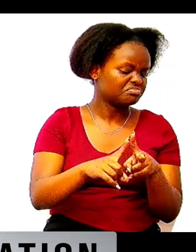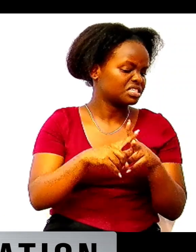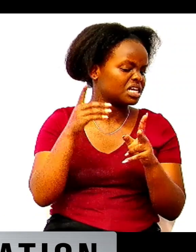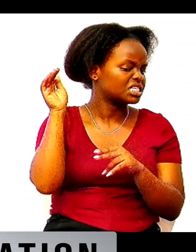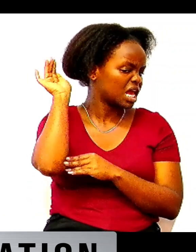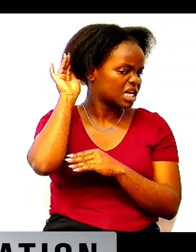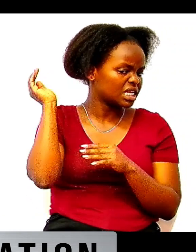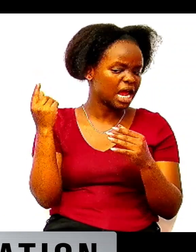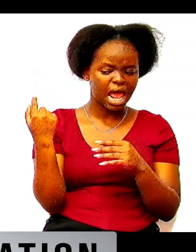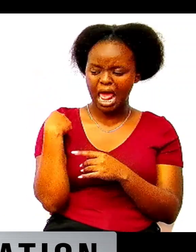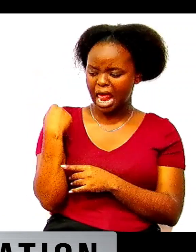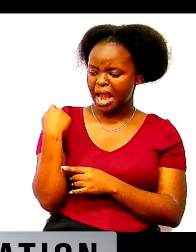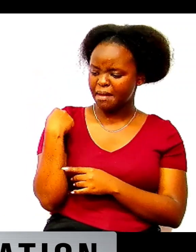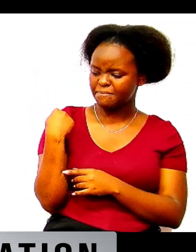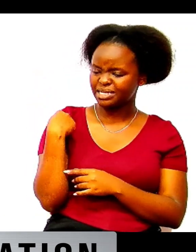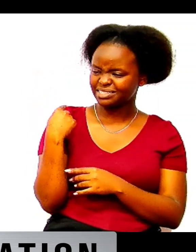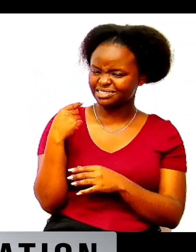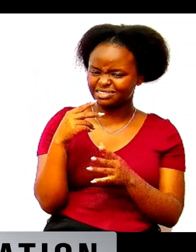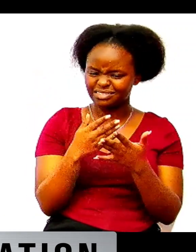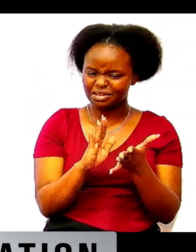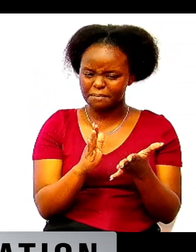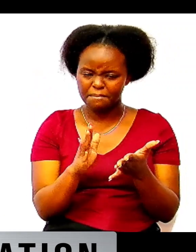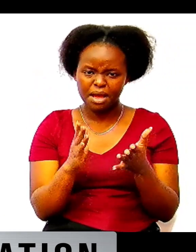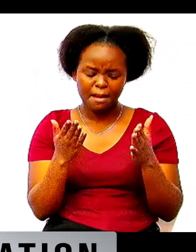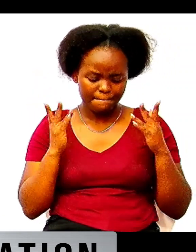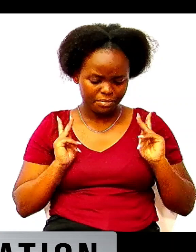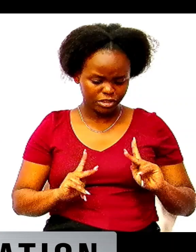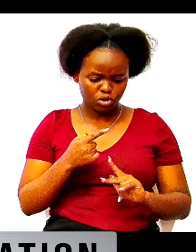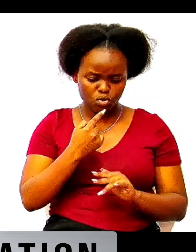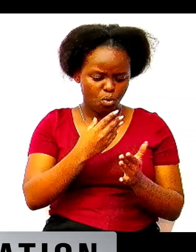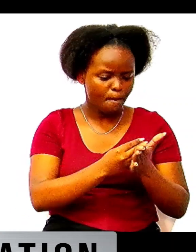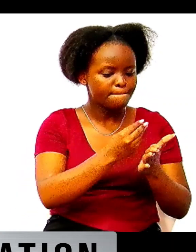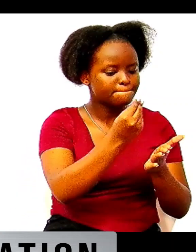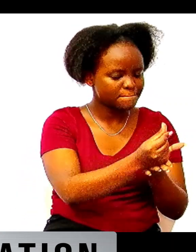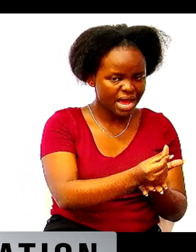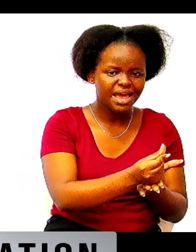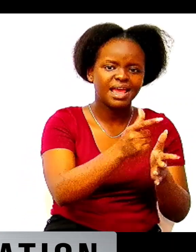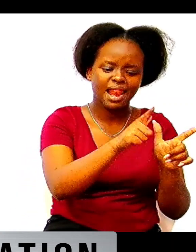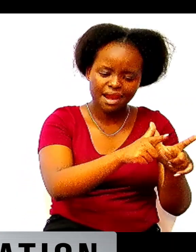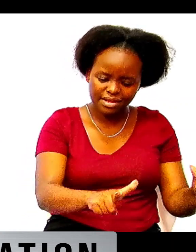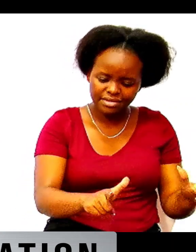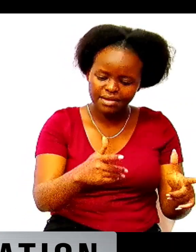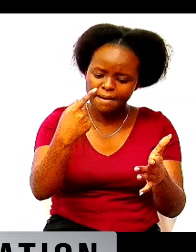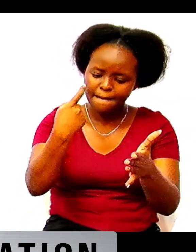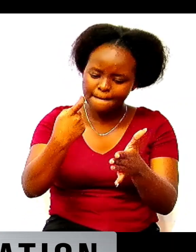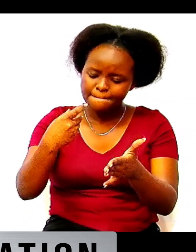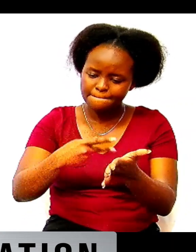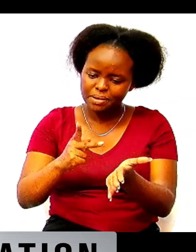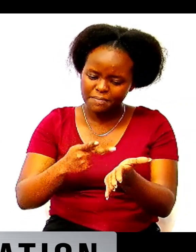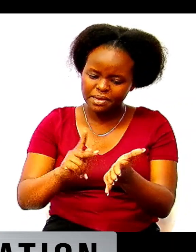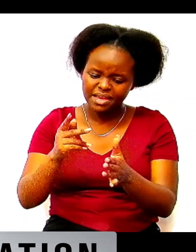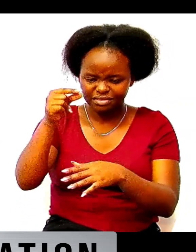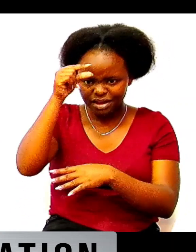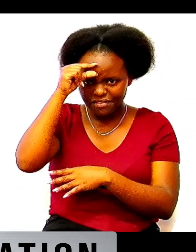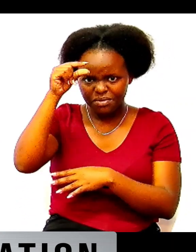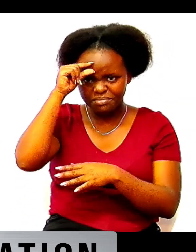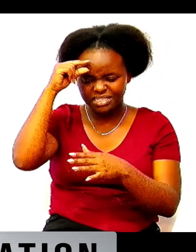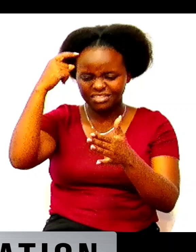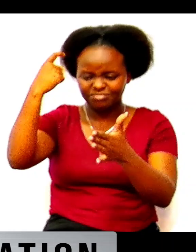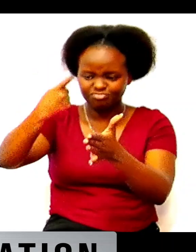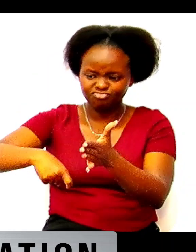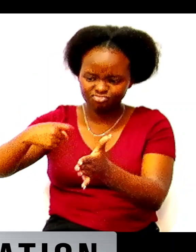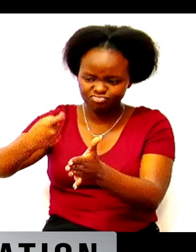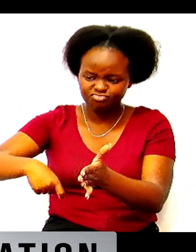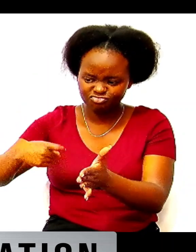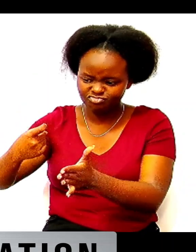that look like some market, somebody who has had to buy land, has had to pay all those government charges, has had